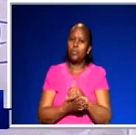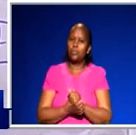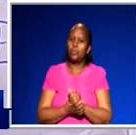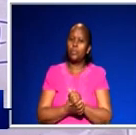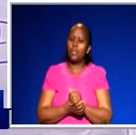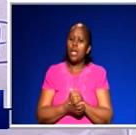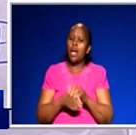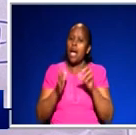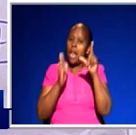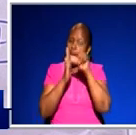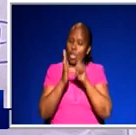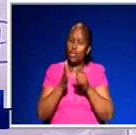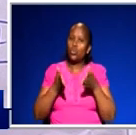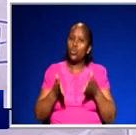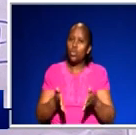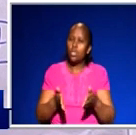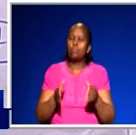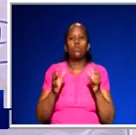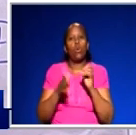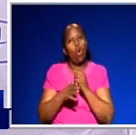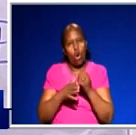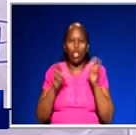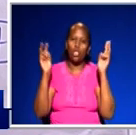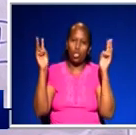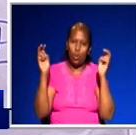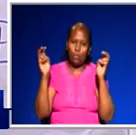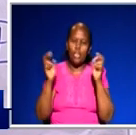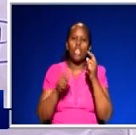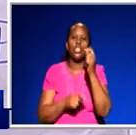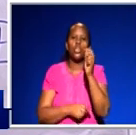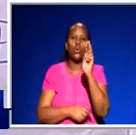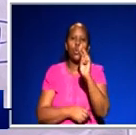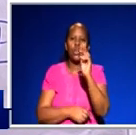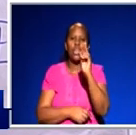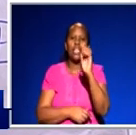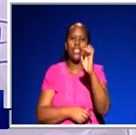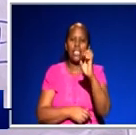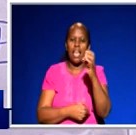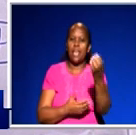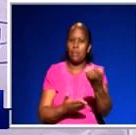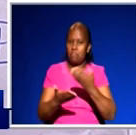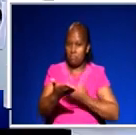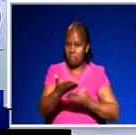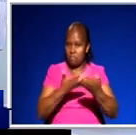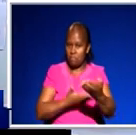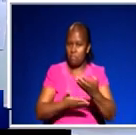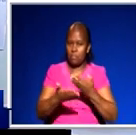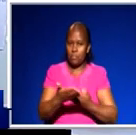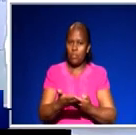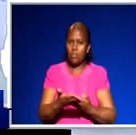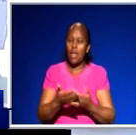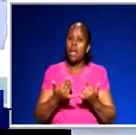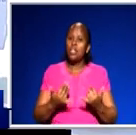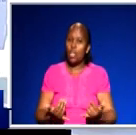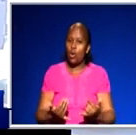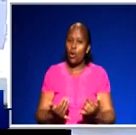Our today's lesson, or our today's topic, is based on trade. Our case study